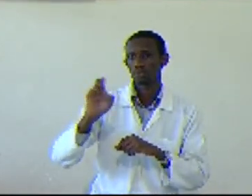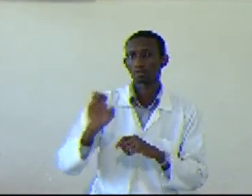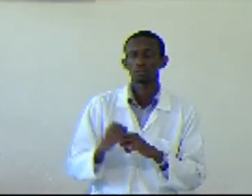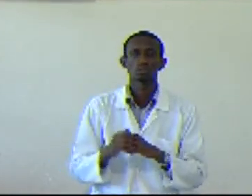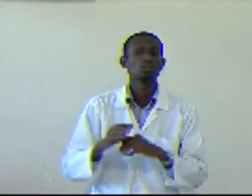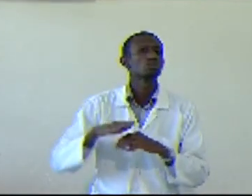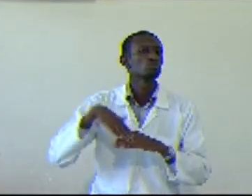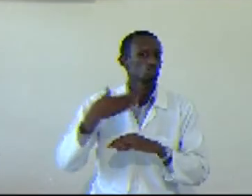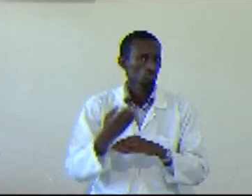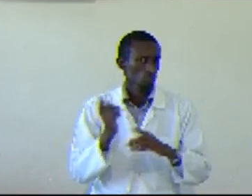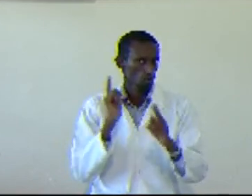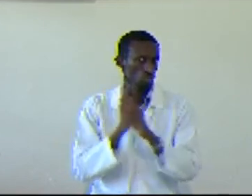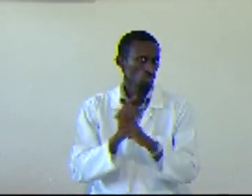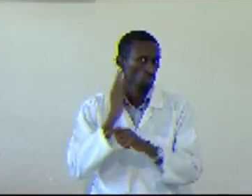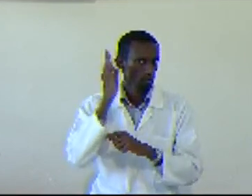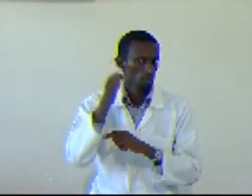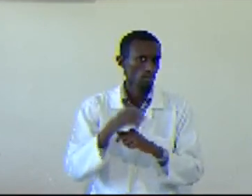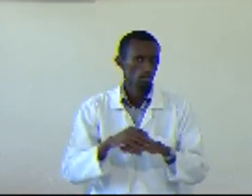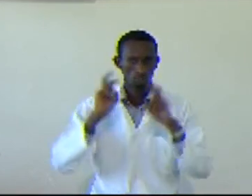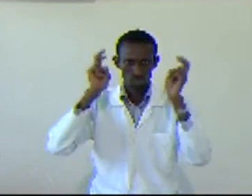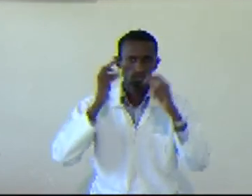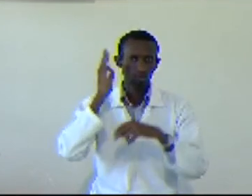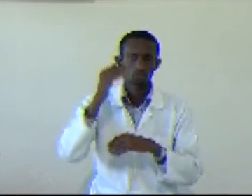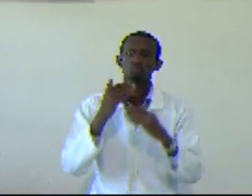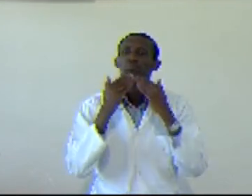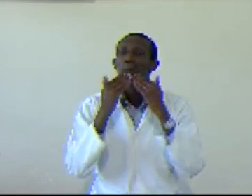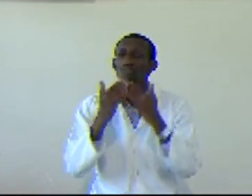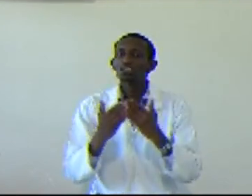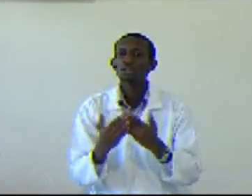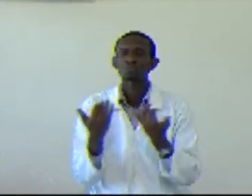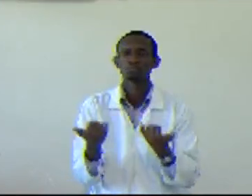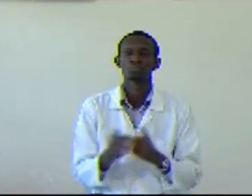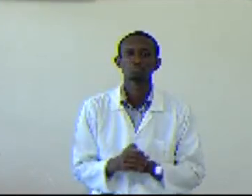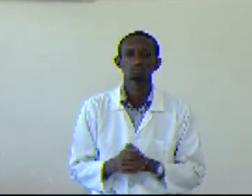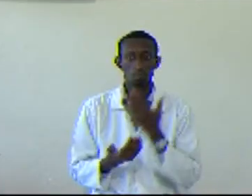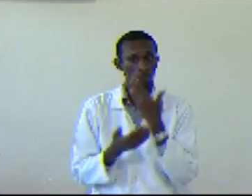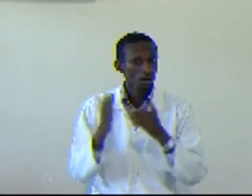will meet again into the other next lesson. Thank you for having me today. Bye-bye.